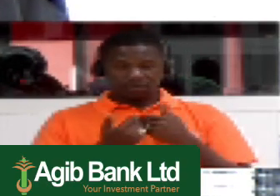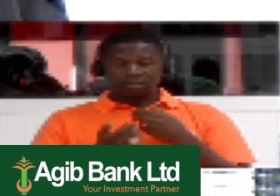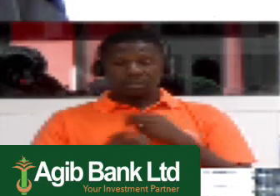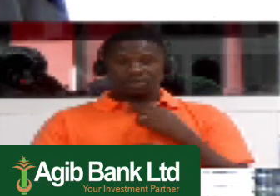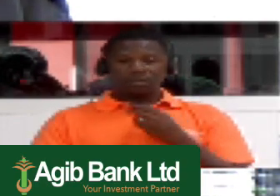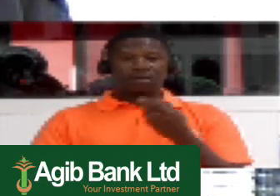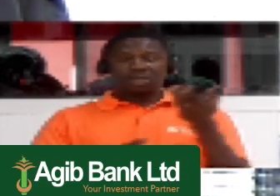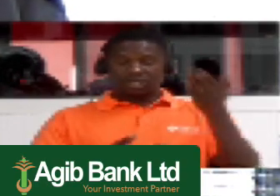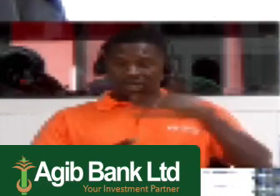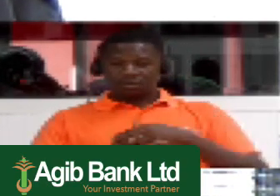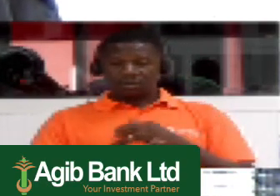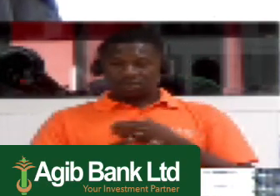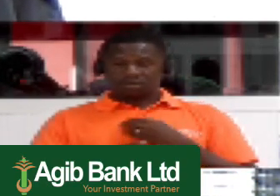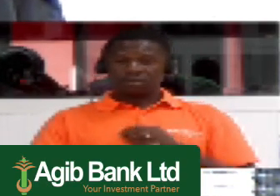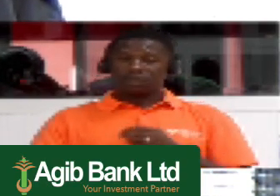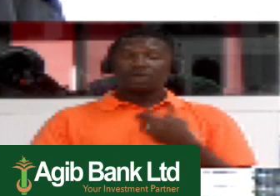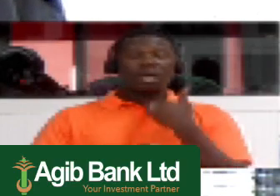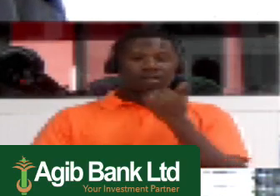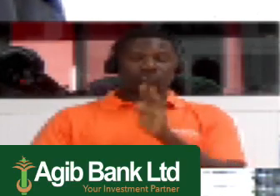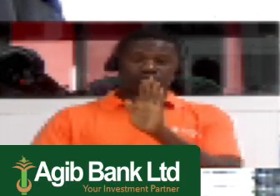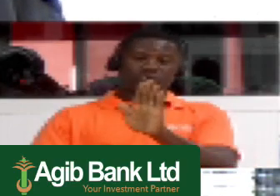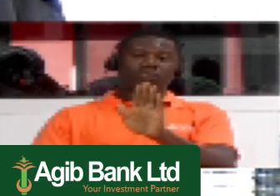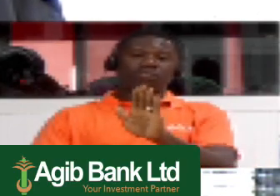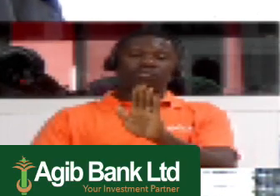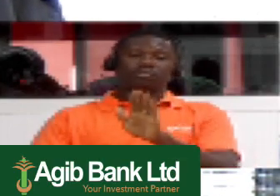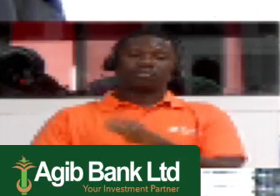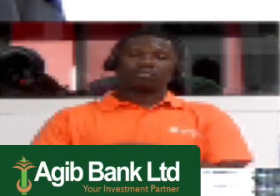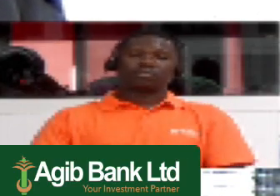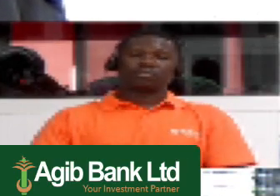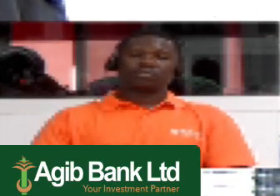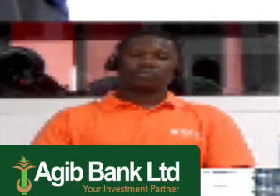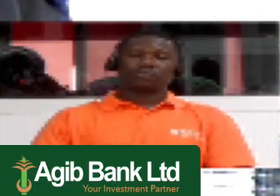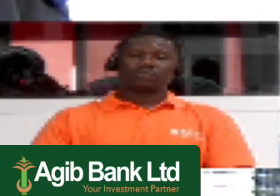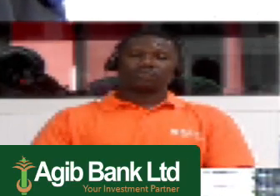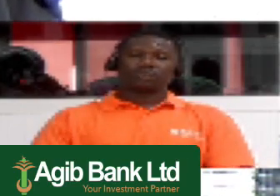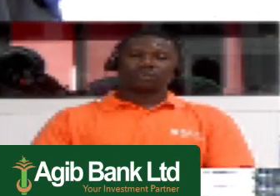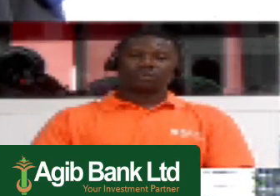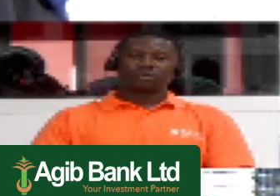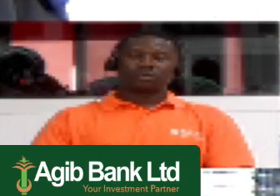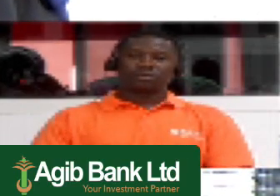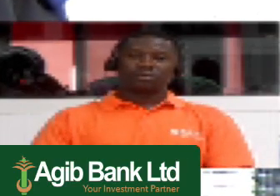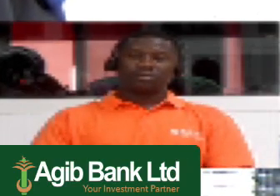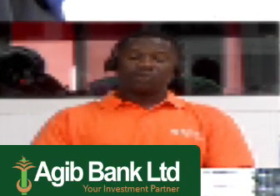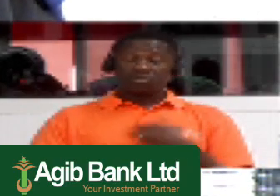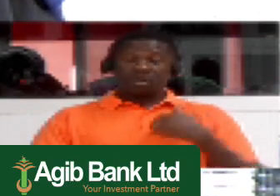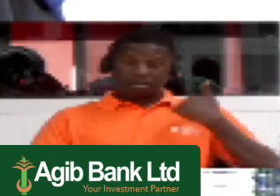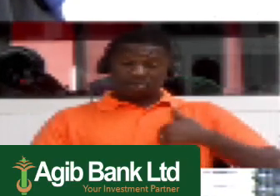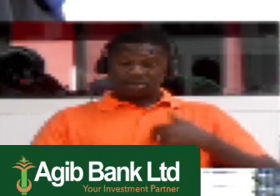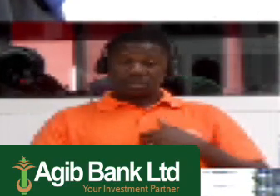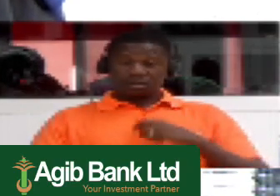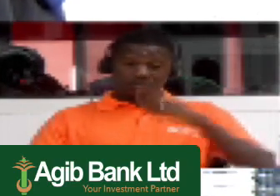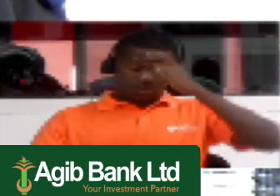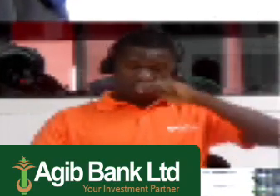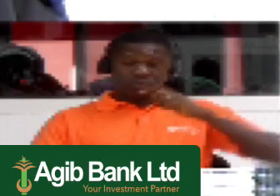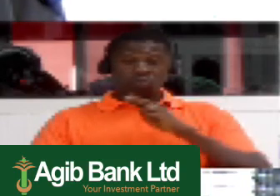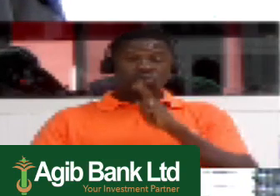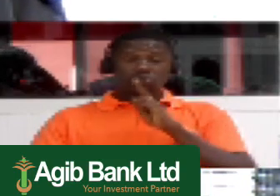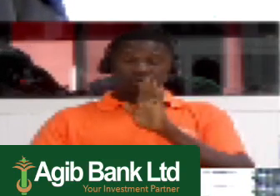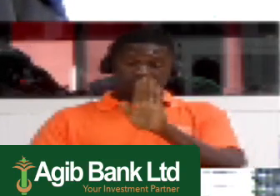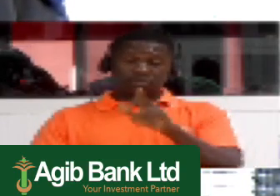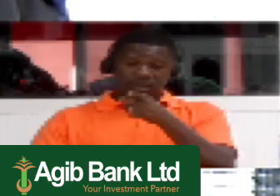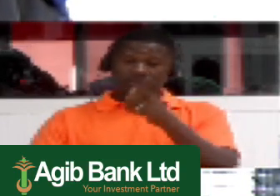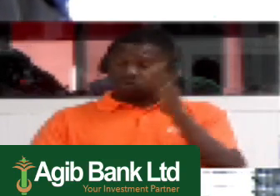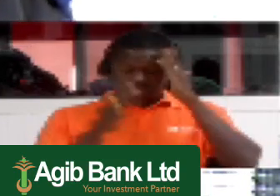said that he came and he was asked to stop. So mi ya londi amalong. So the guy that stopped him did not know